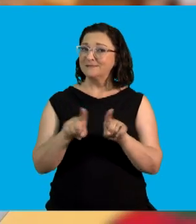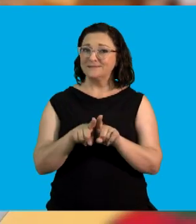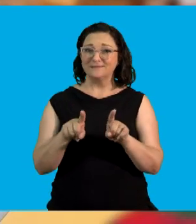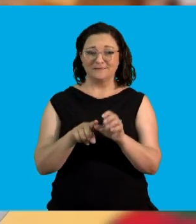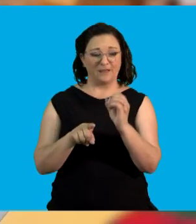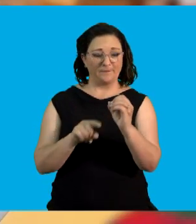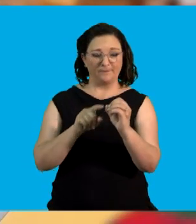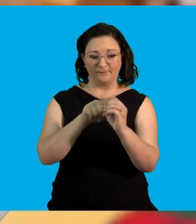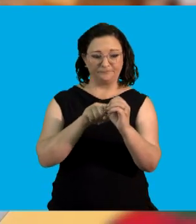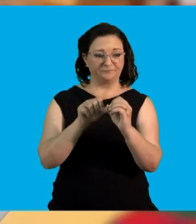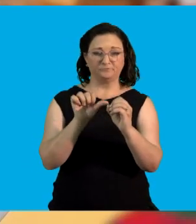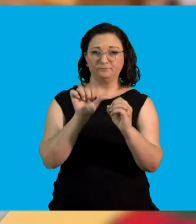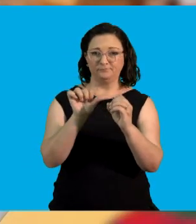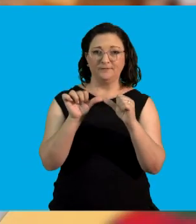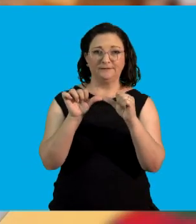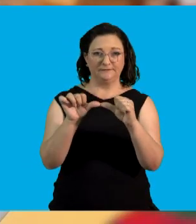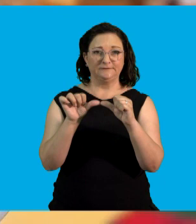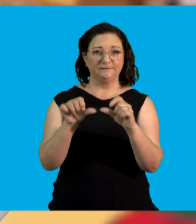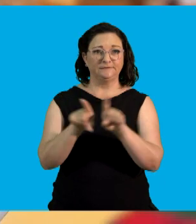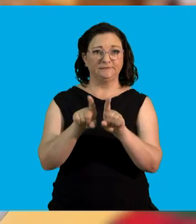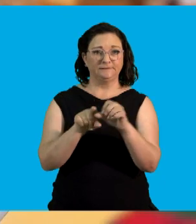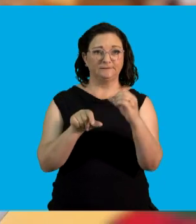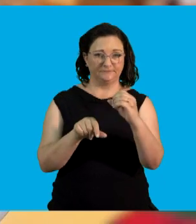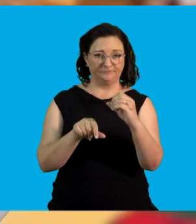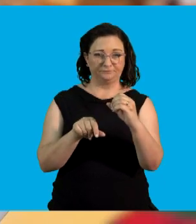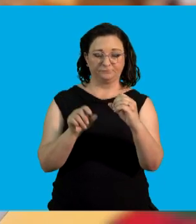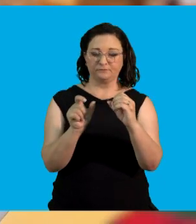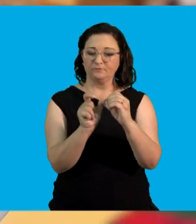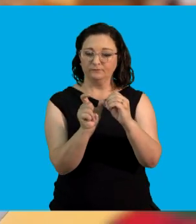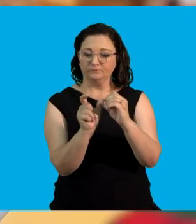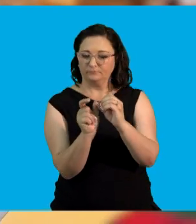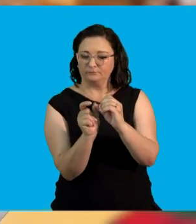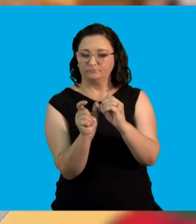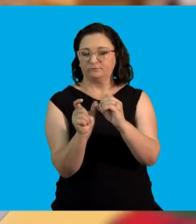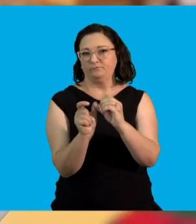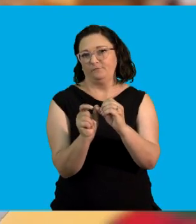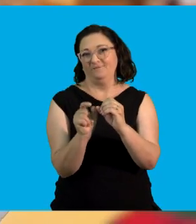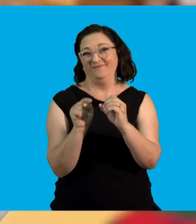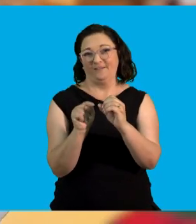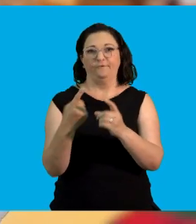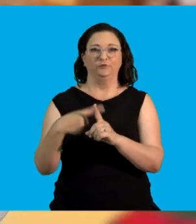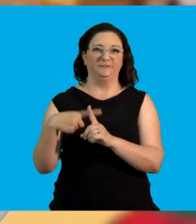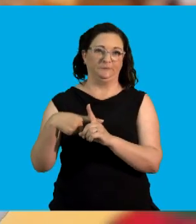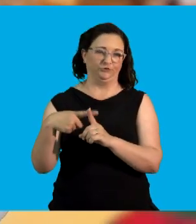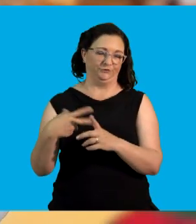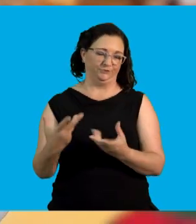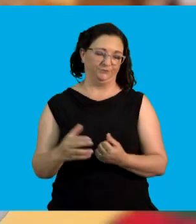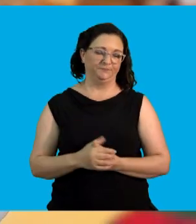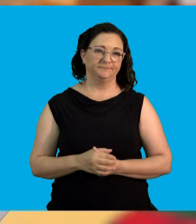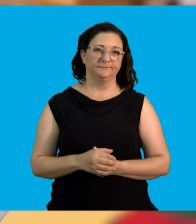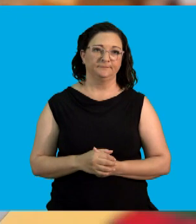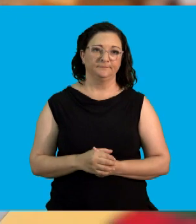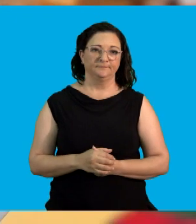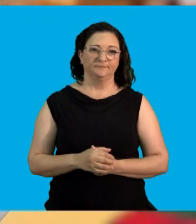the same size, just are closer together. So that's what we mean by increasing the temperature and decreasing the temperature of matter.